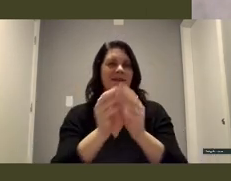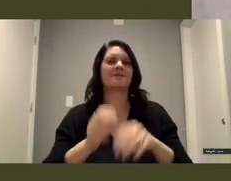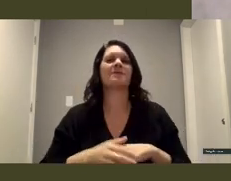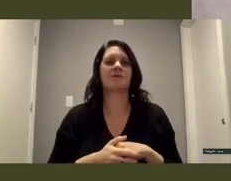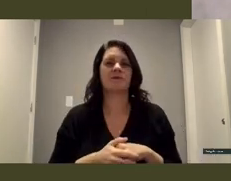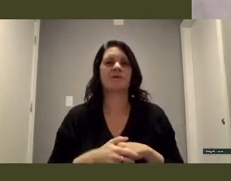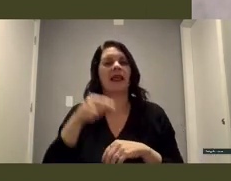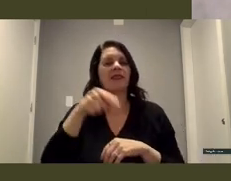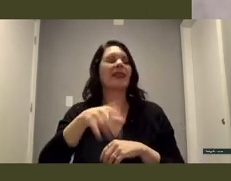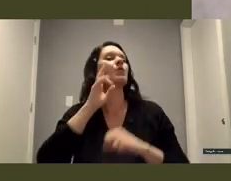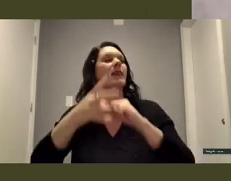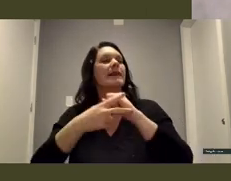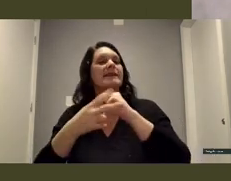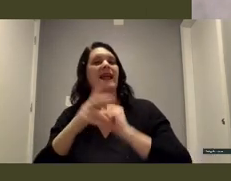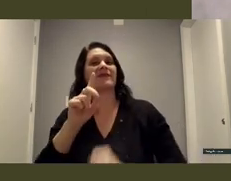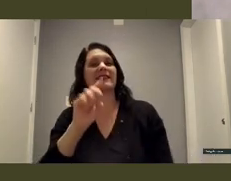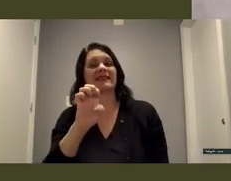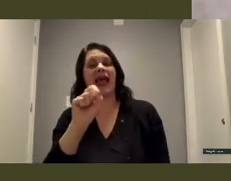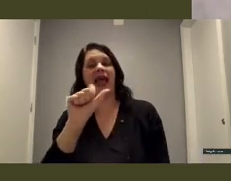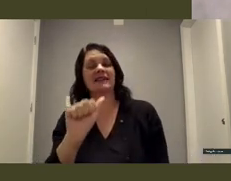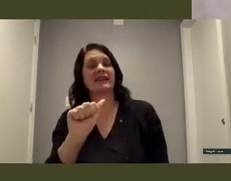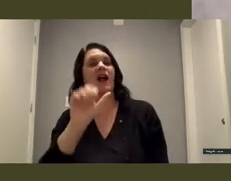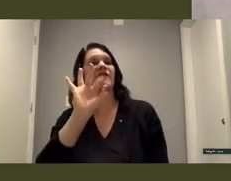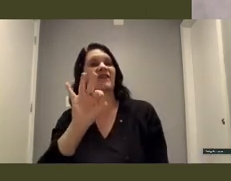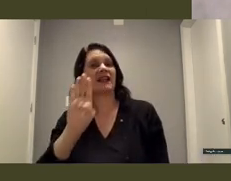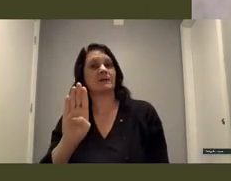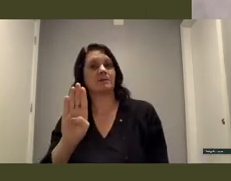the UNDESA Facebook page at